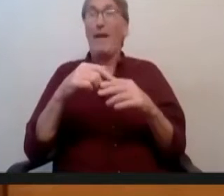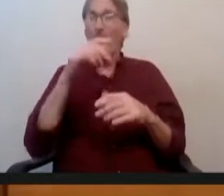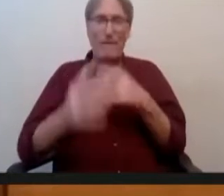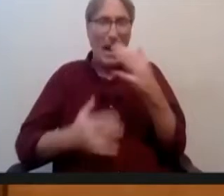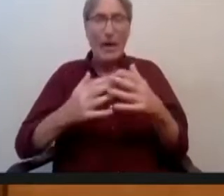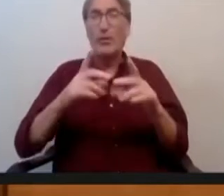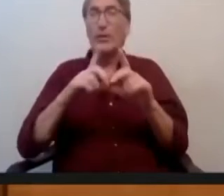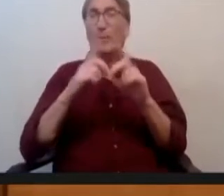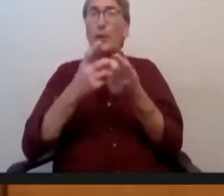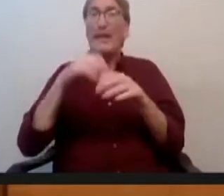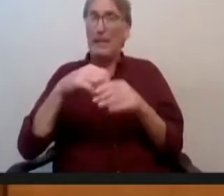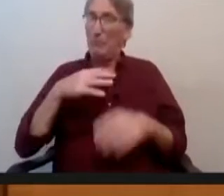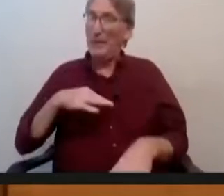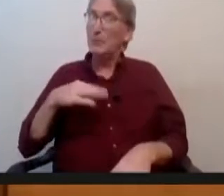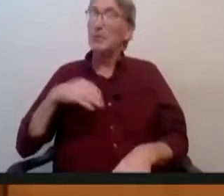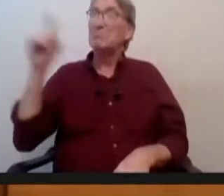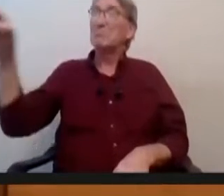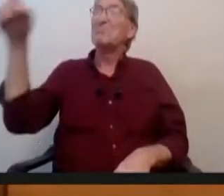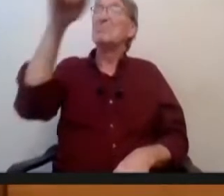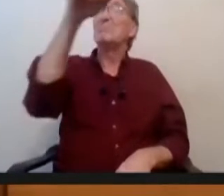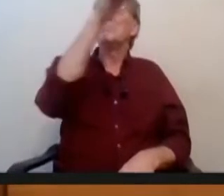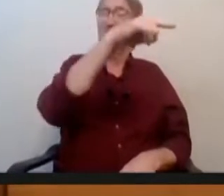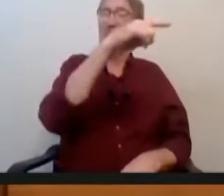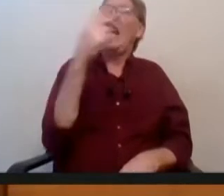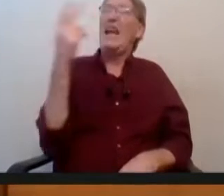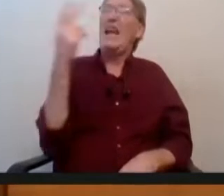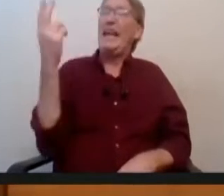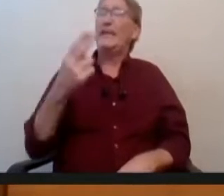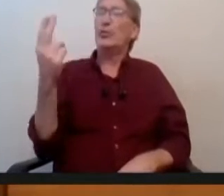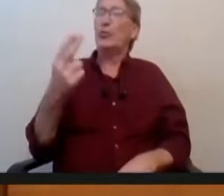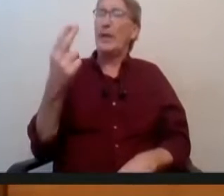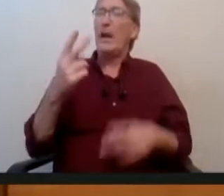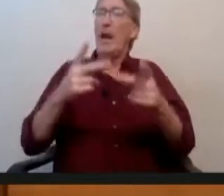the city that are listed as historic. The